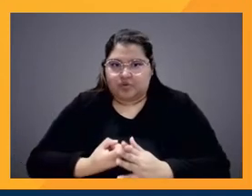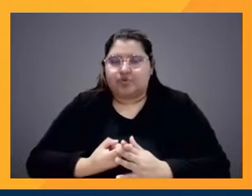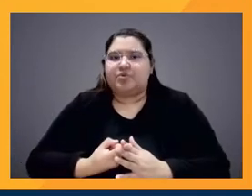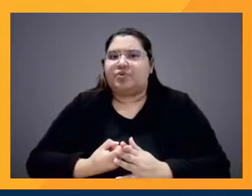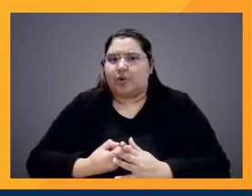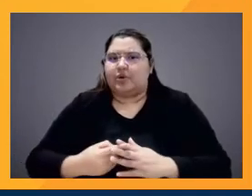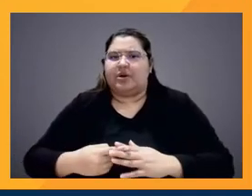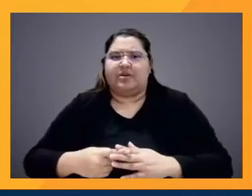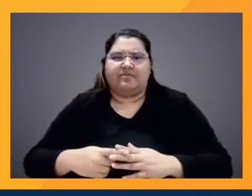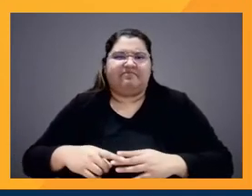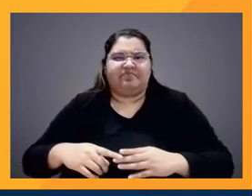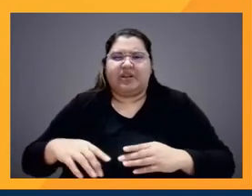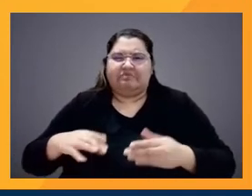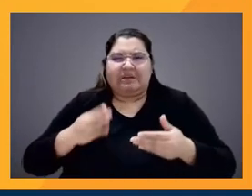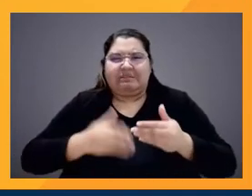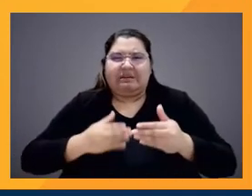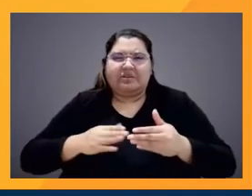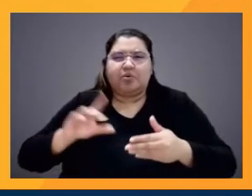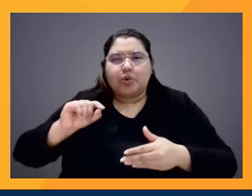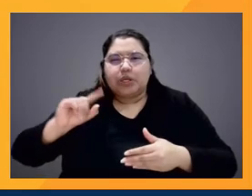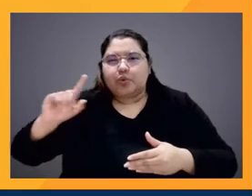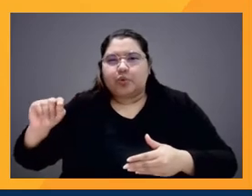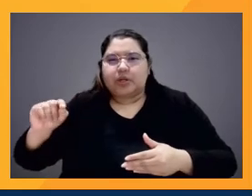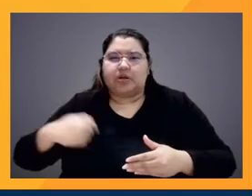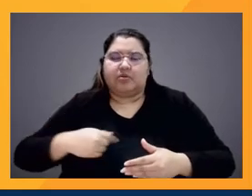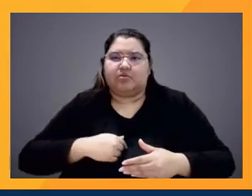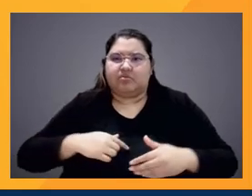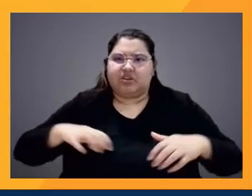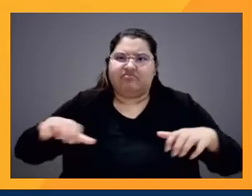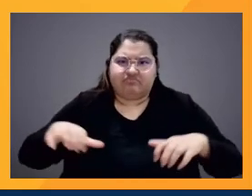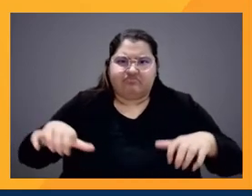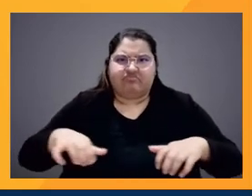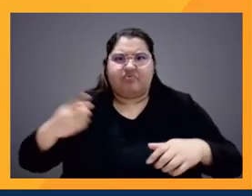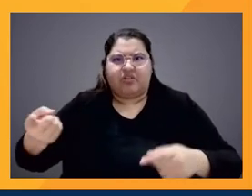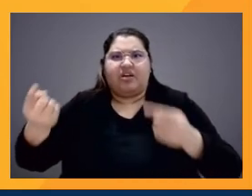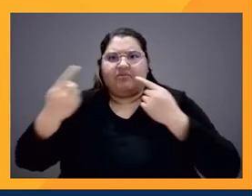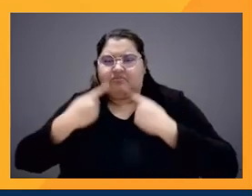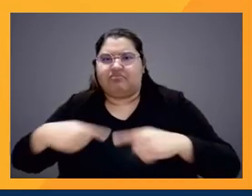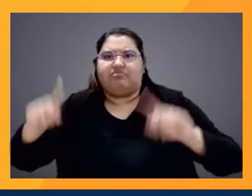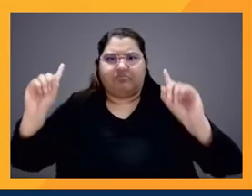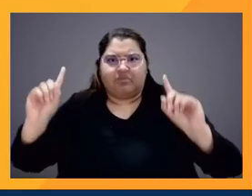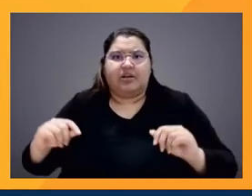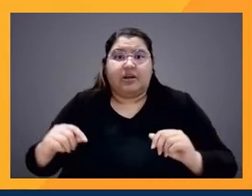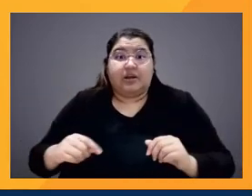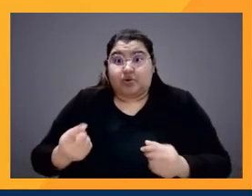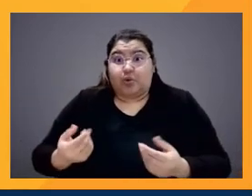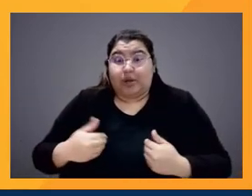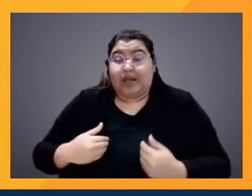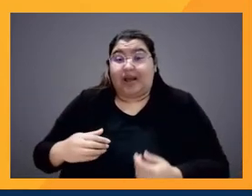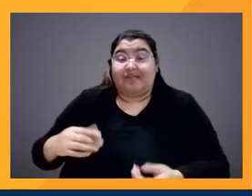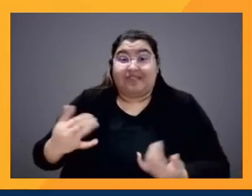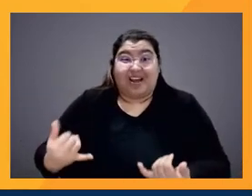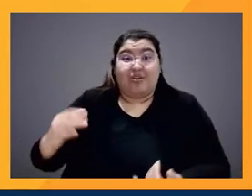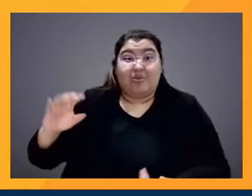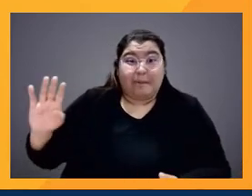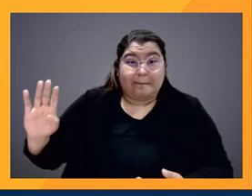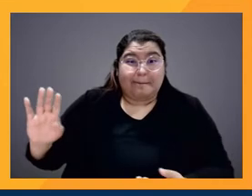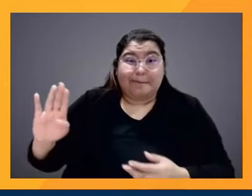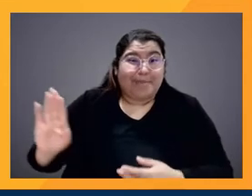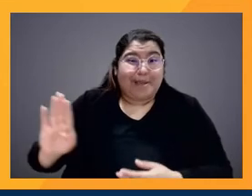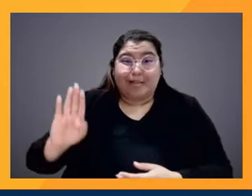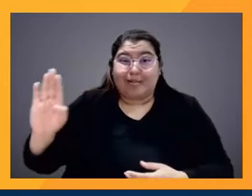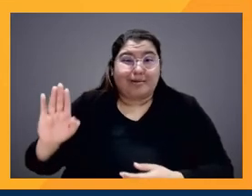that you need to stay healthy. It's isolation. It's being able to stay in touch with your family when